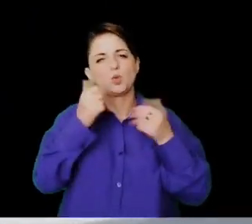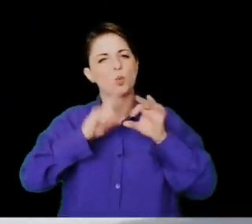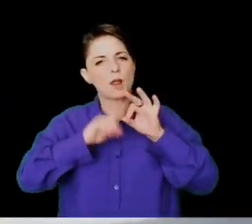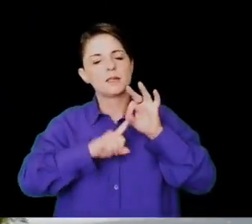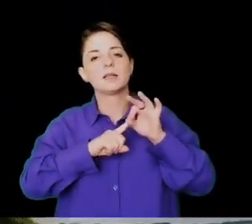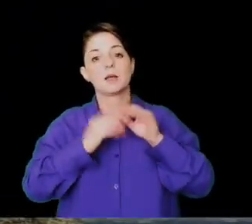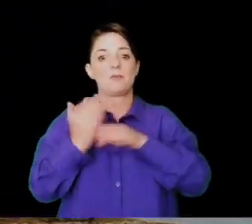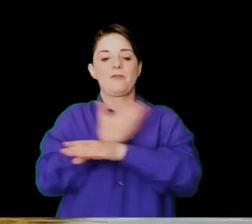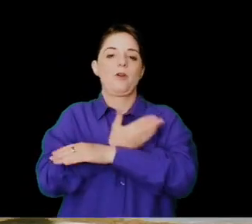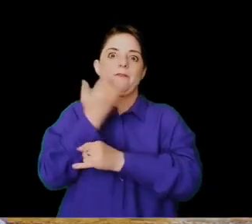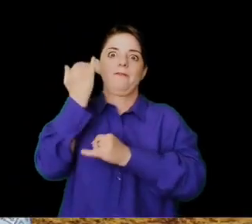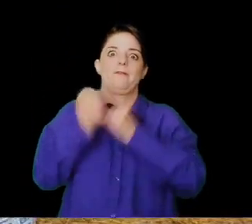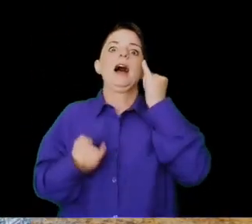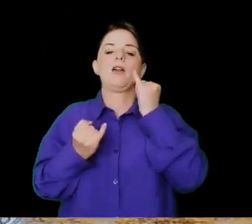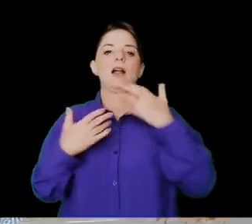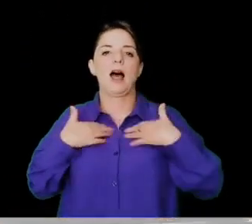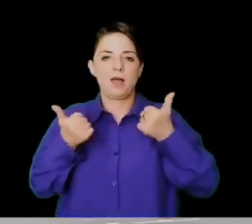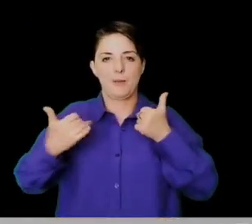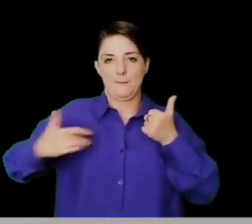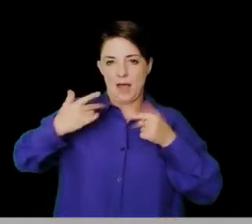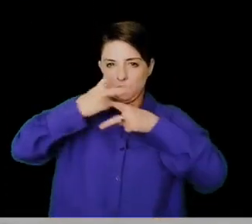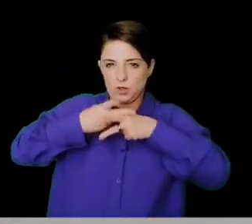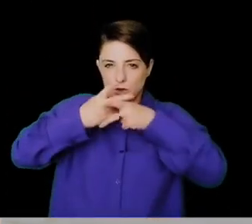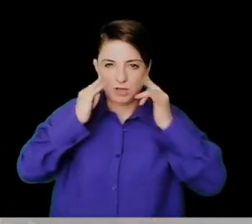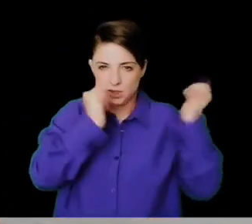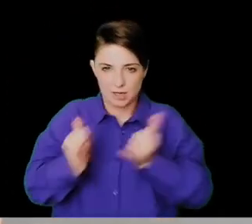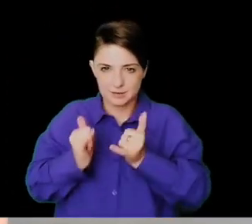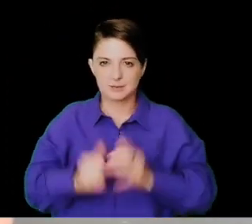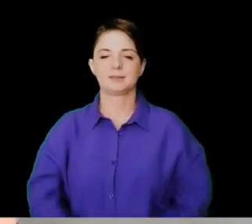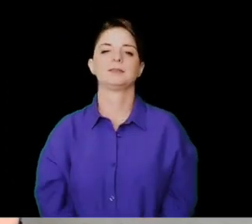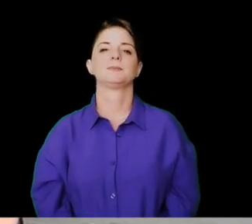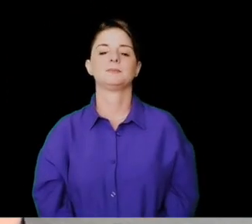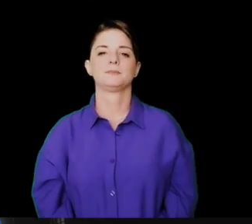keep them in good condition before their final health and biosecurity checks.